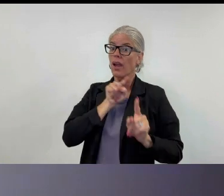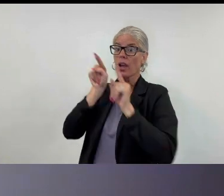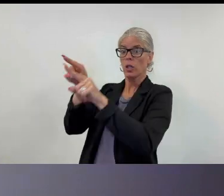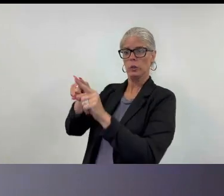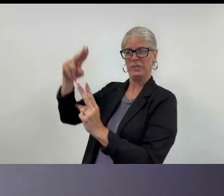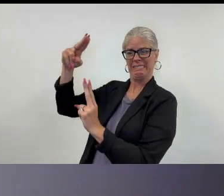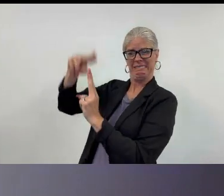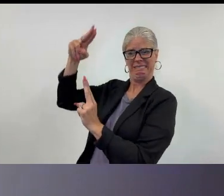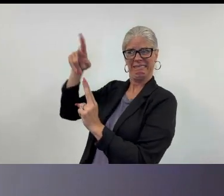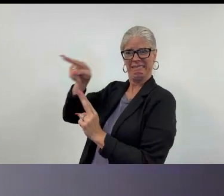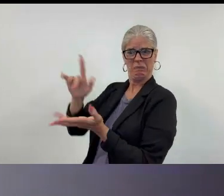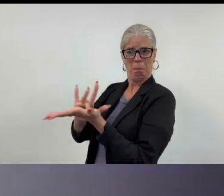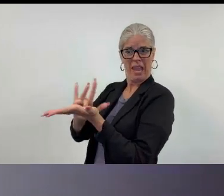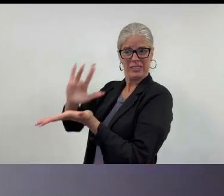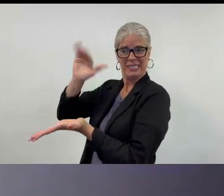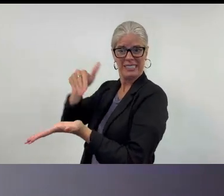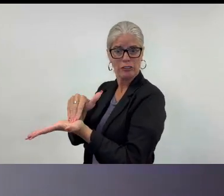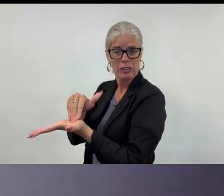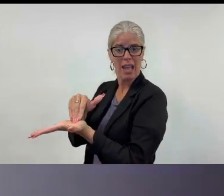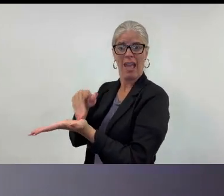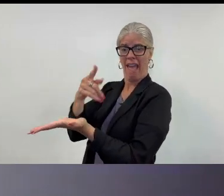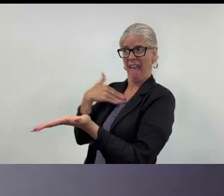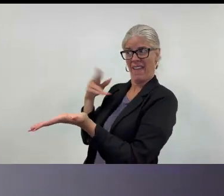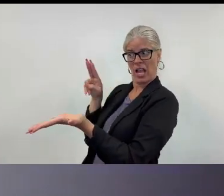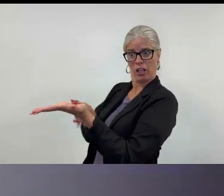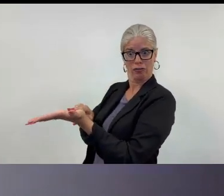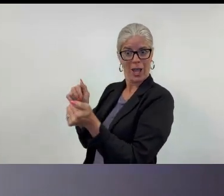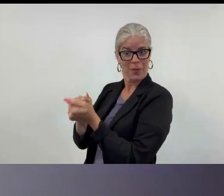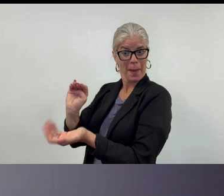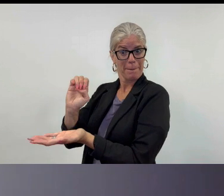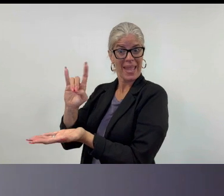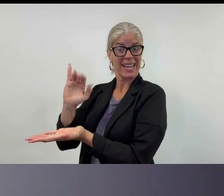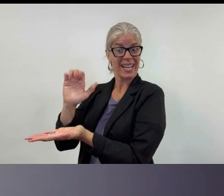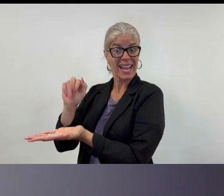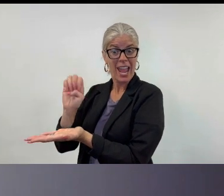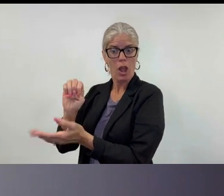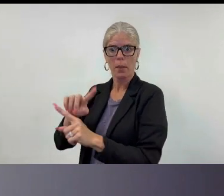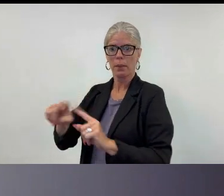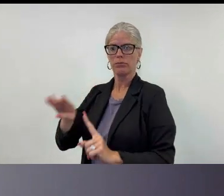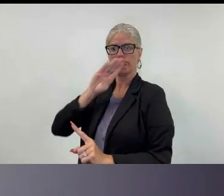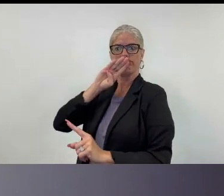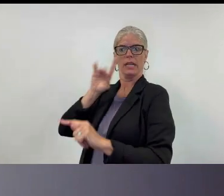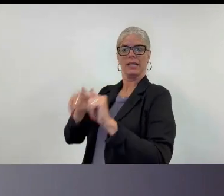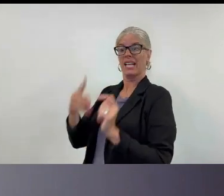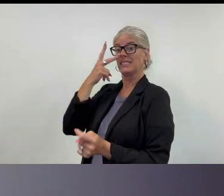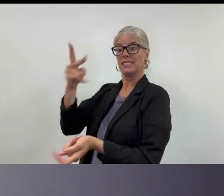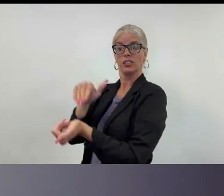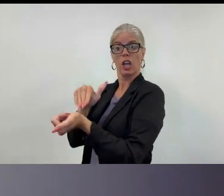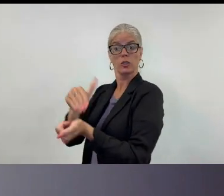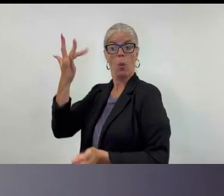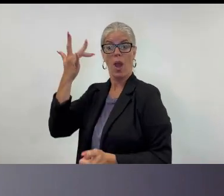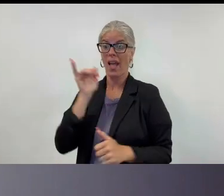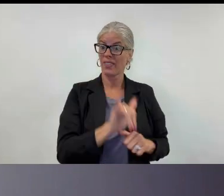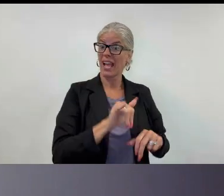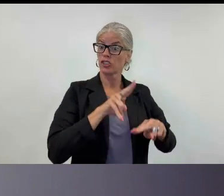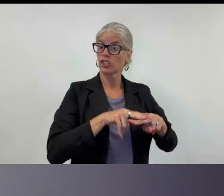specialist because the person cannot get out of a wheelchair. And so they're at a state-of-the-art medical center and they